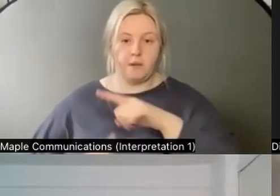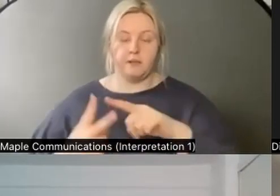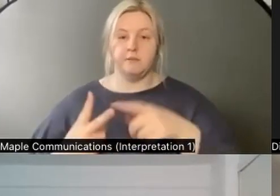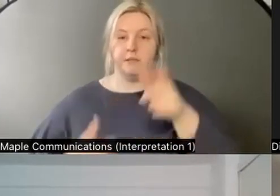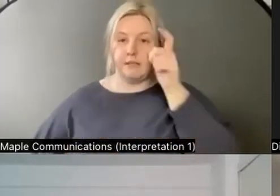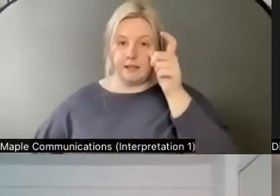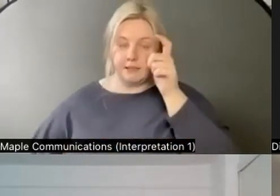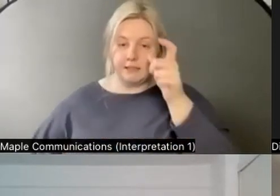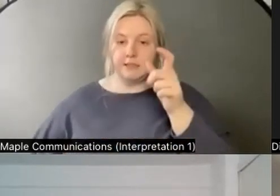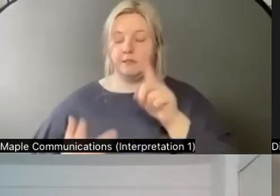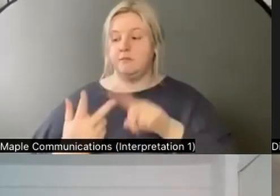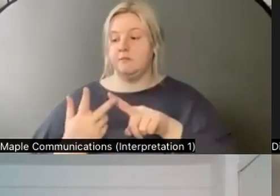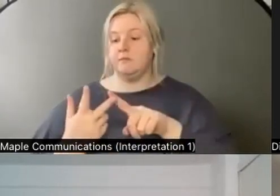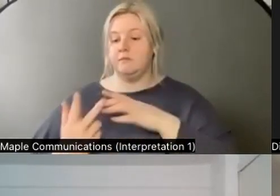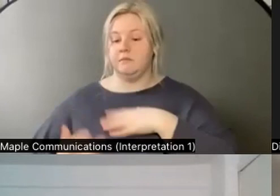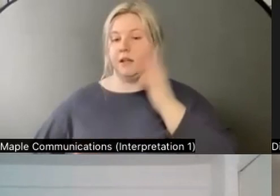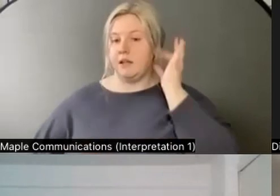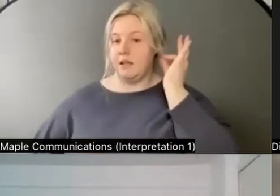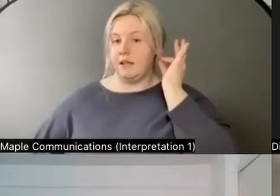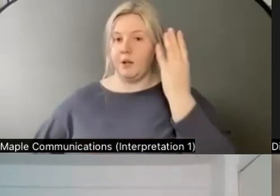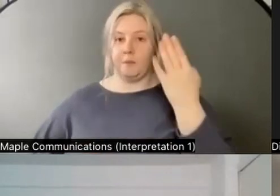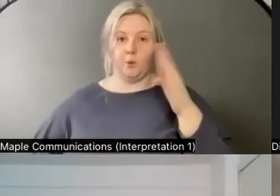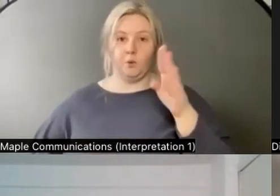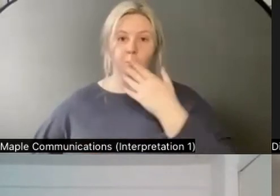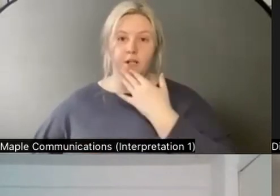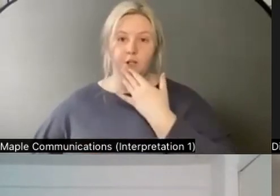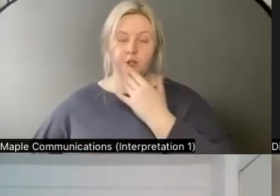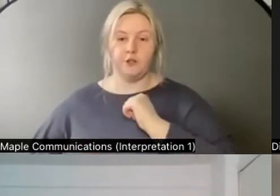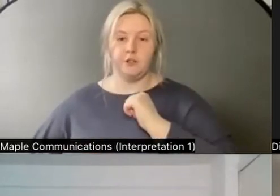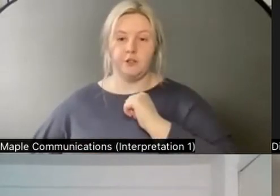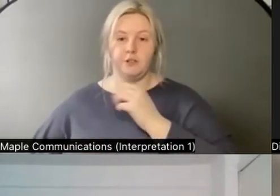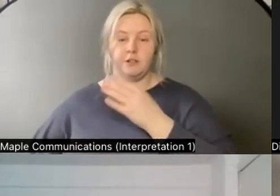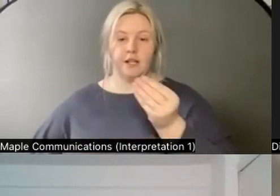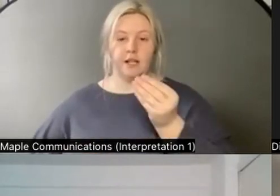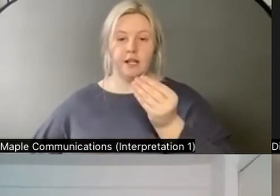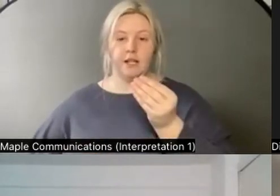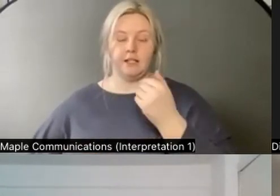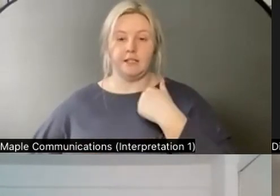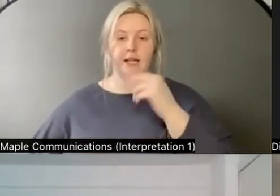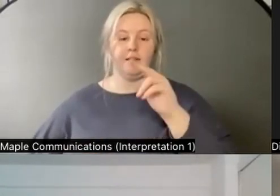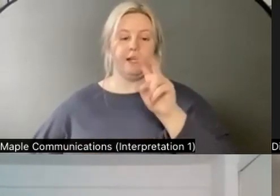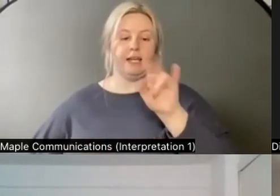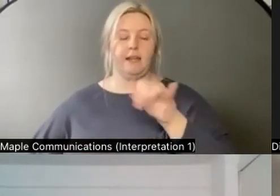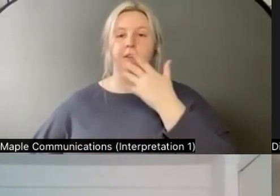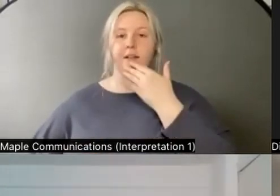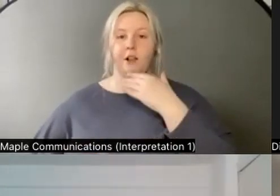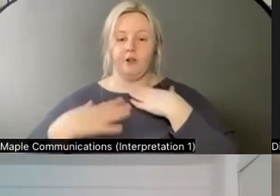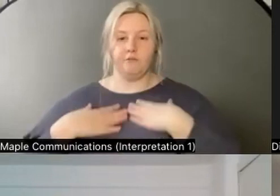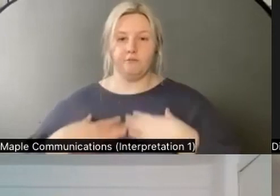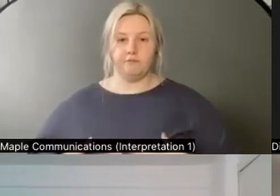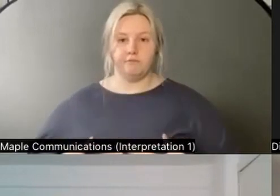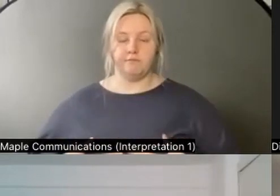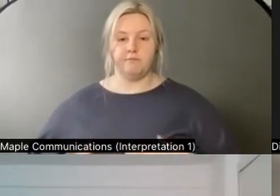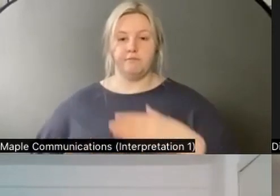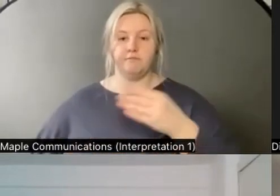glasses. My hair is tinted blue, and I'm wearing a navy blue shirt and a